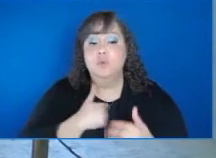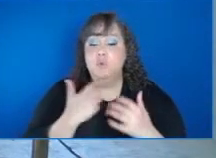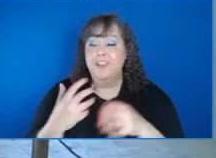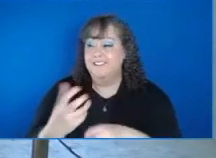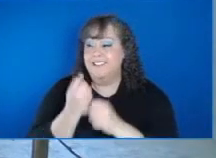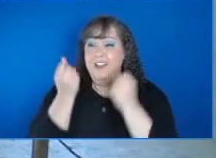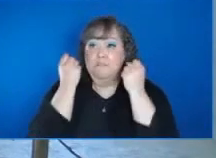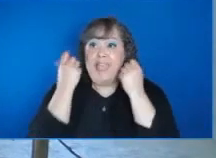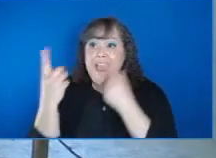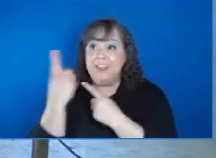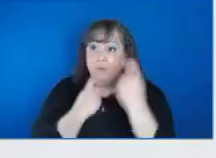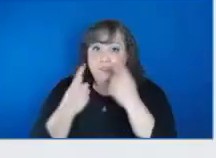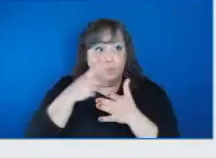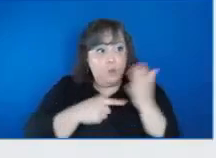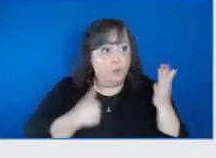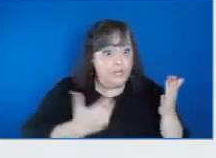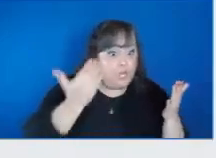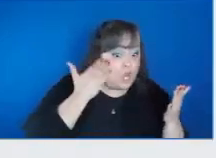asteroids?